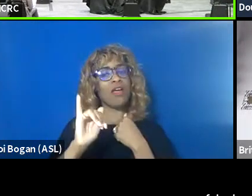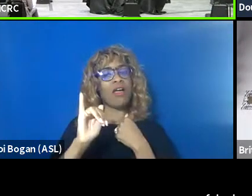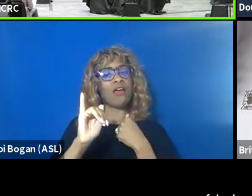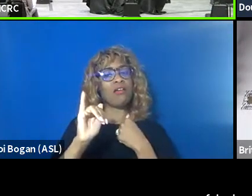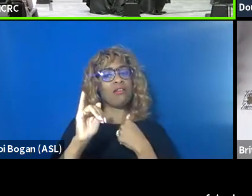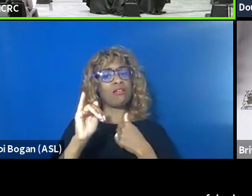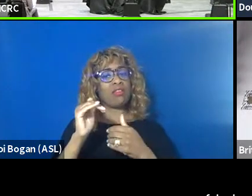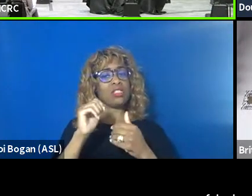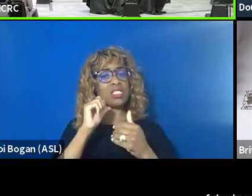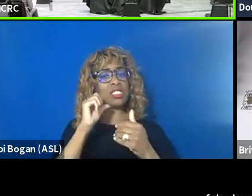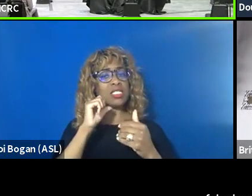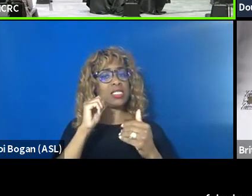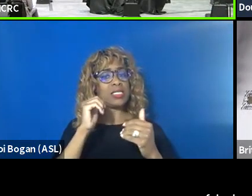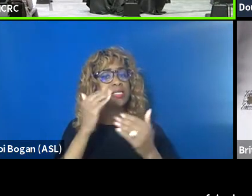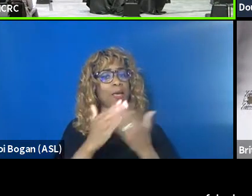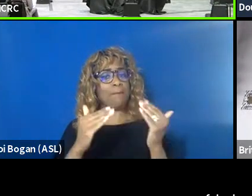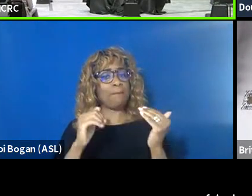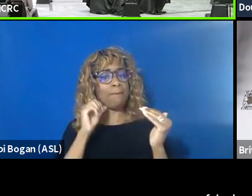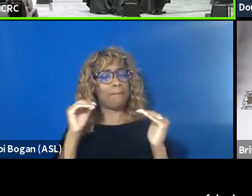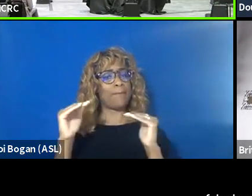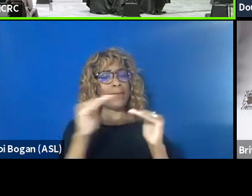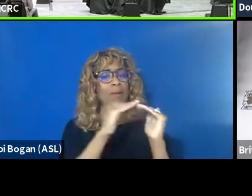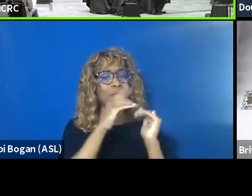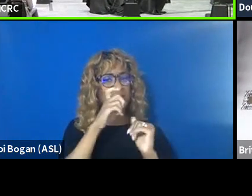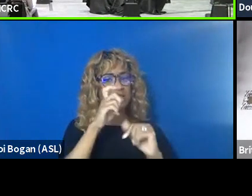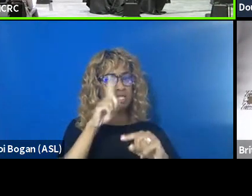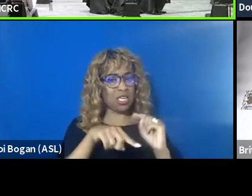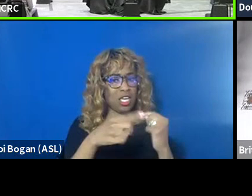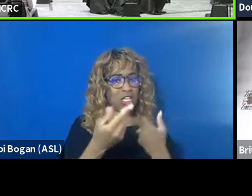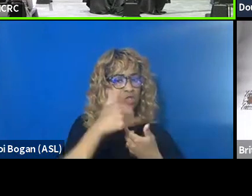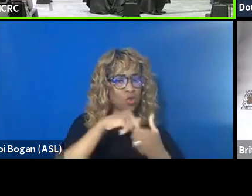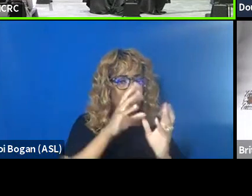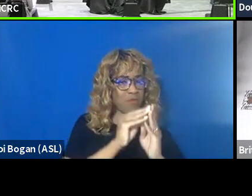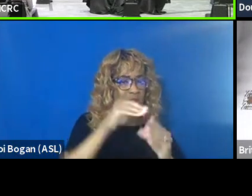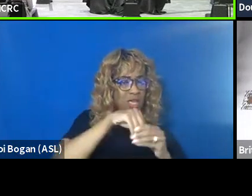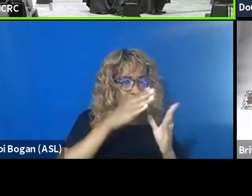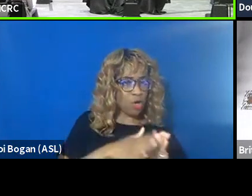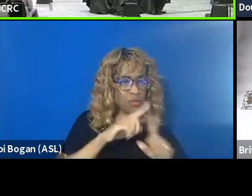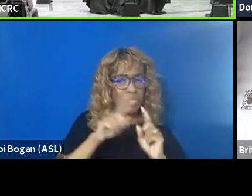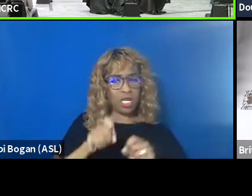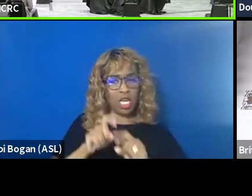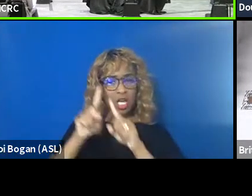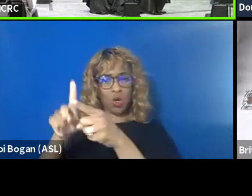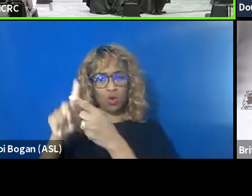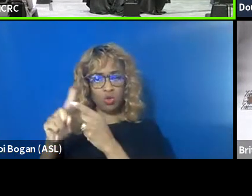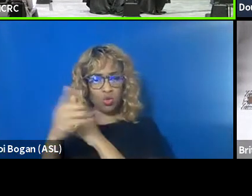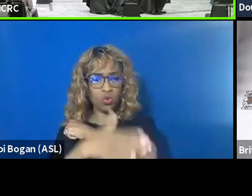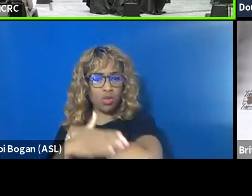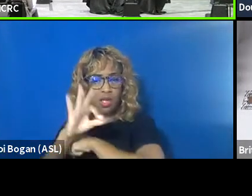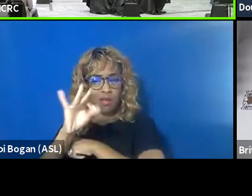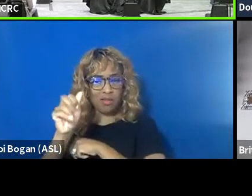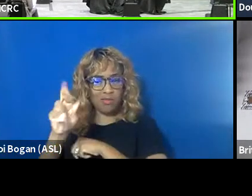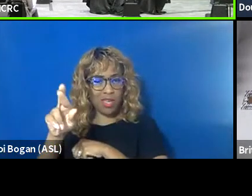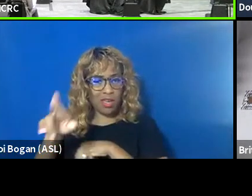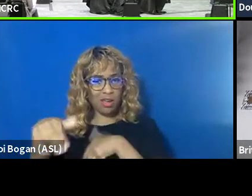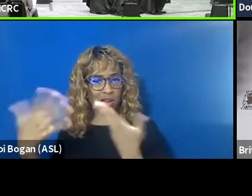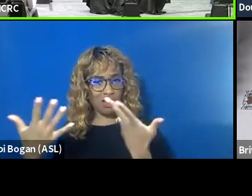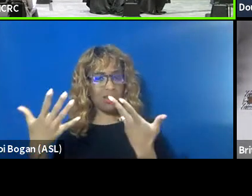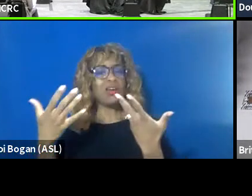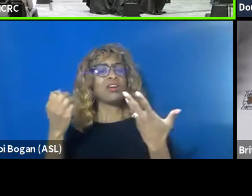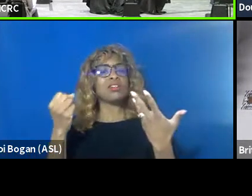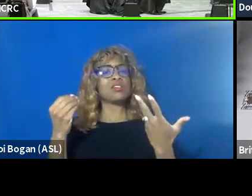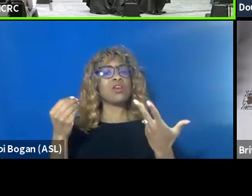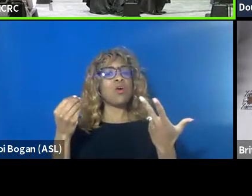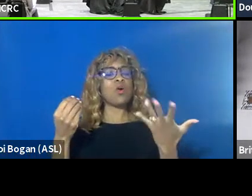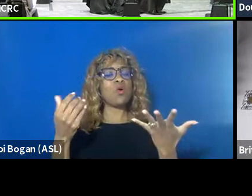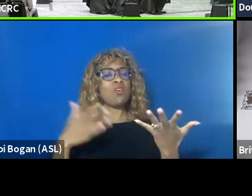some inequity and some concerns about that as to why someone can go to a fair and yet not come and sit in our